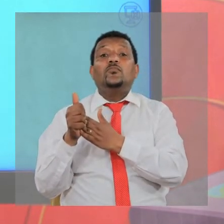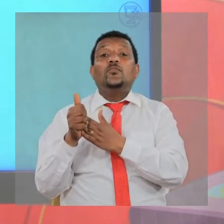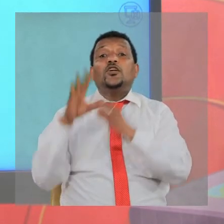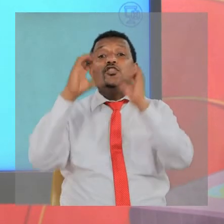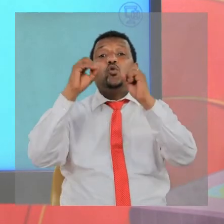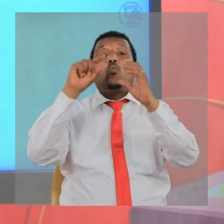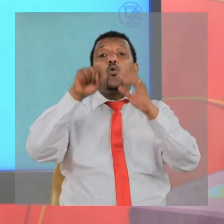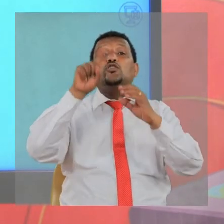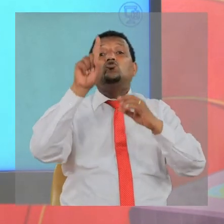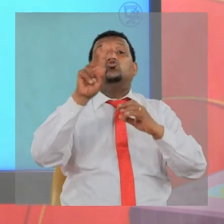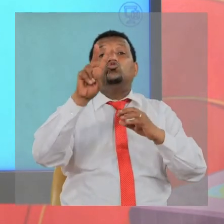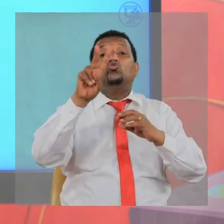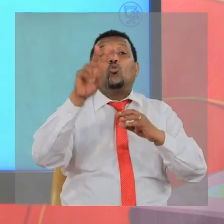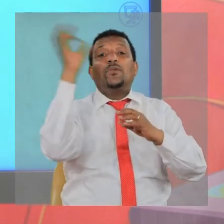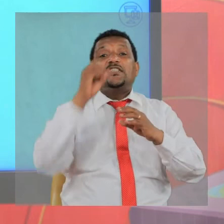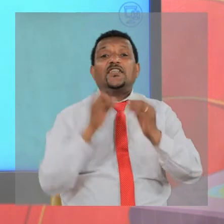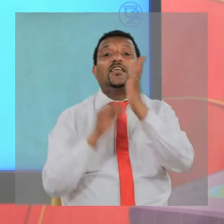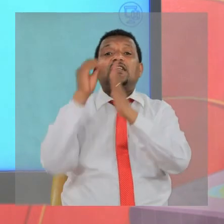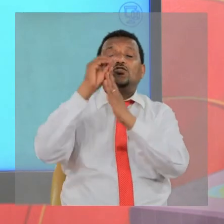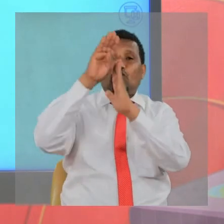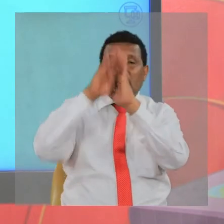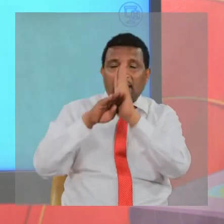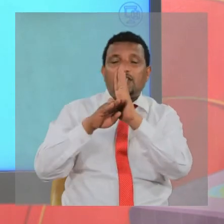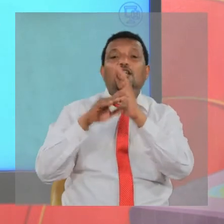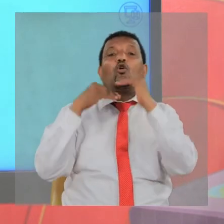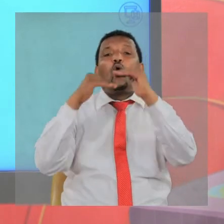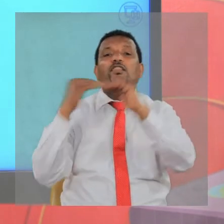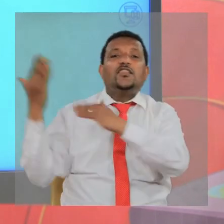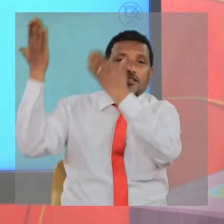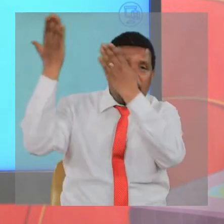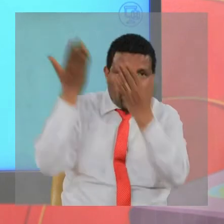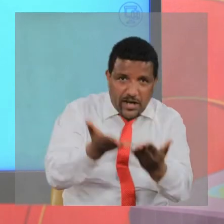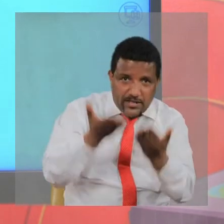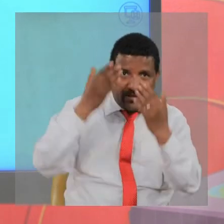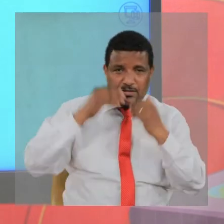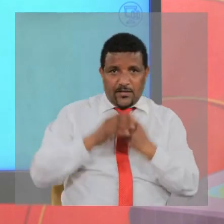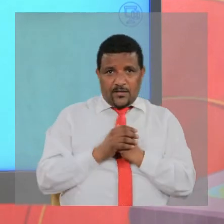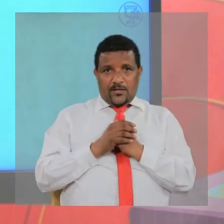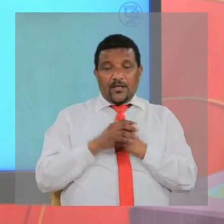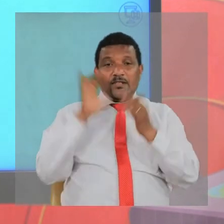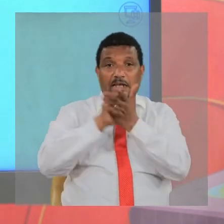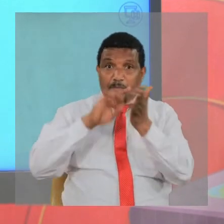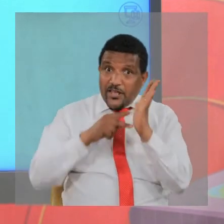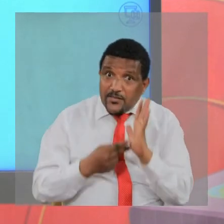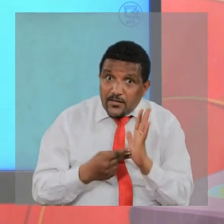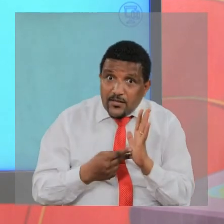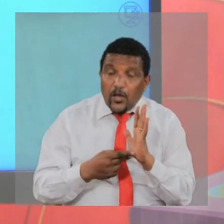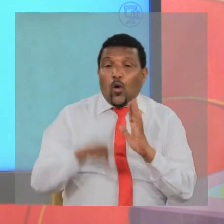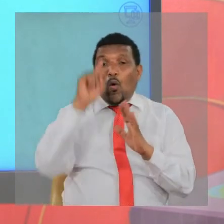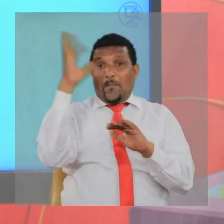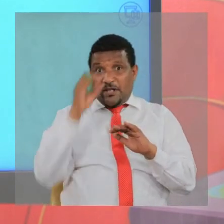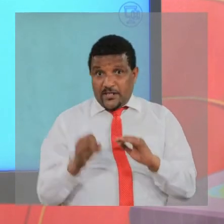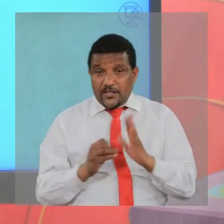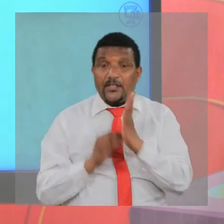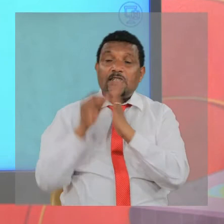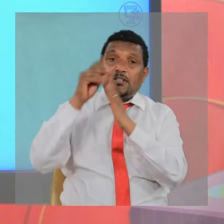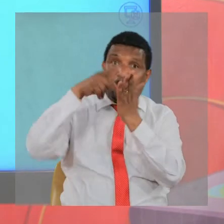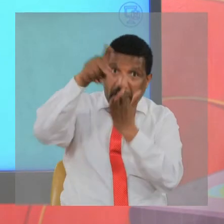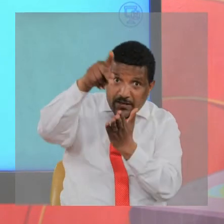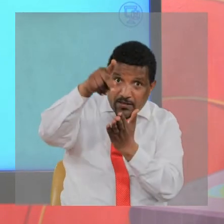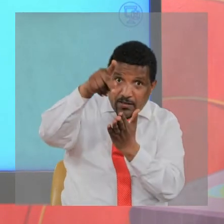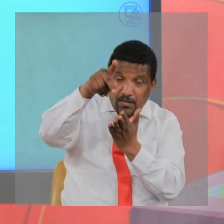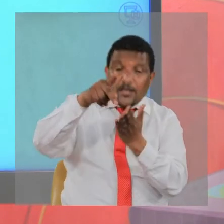a 0.2% increase or decrease in quantity supplied. That means a 1% increase in